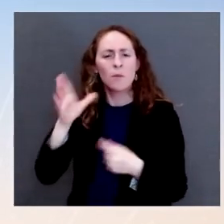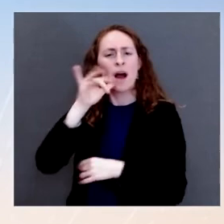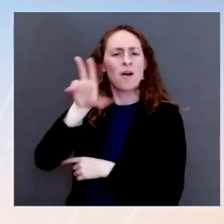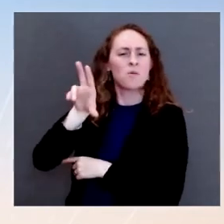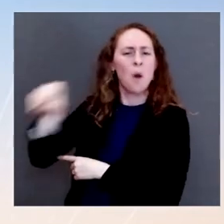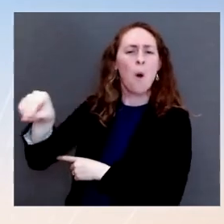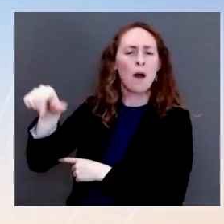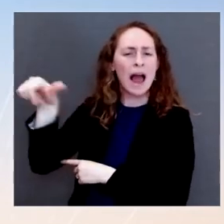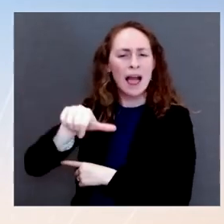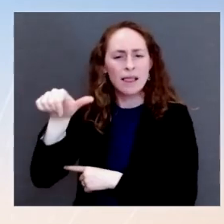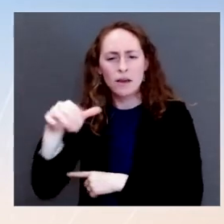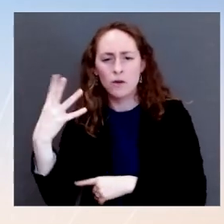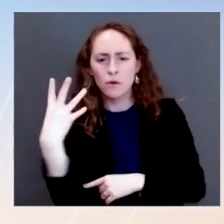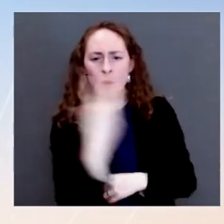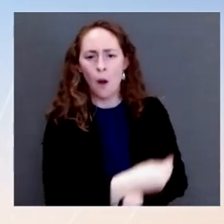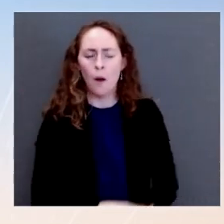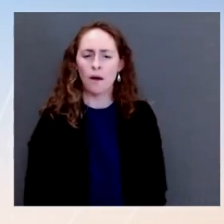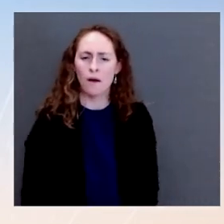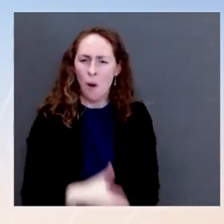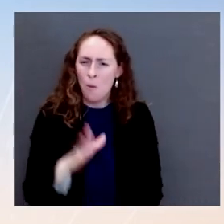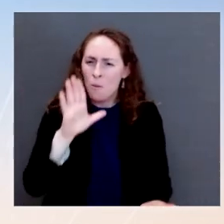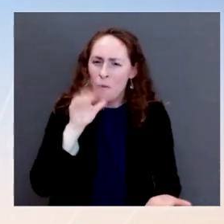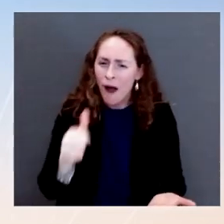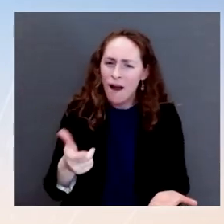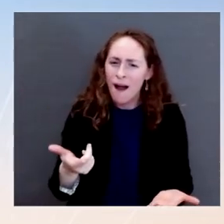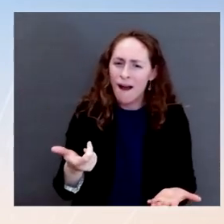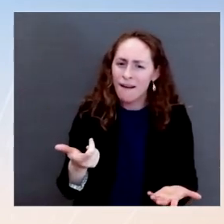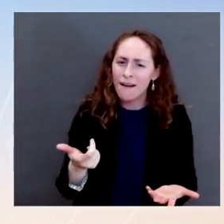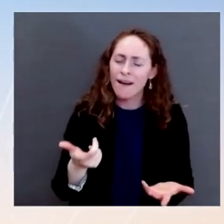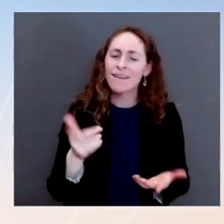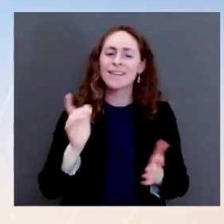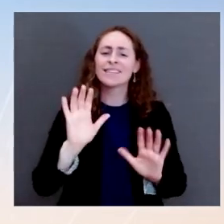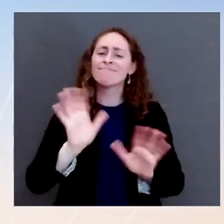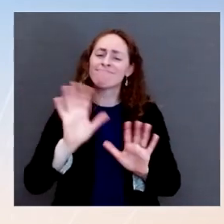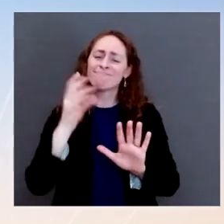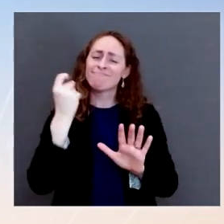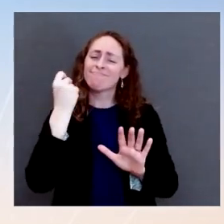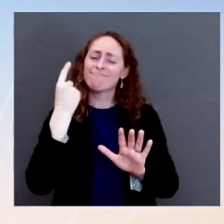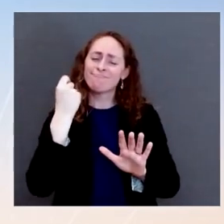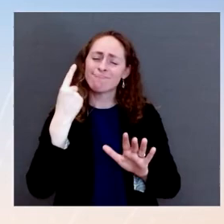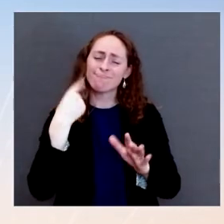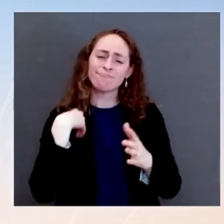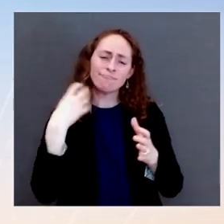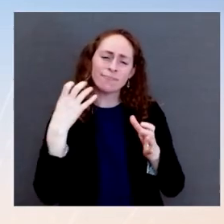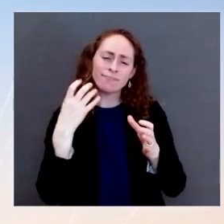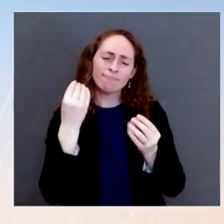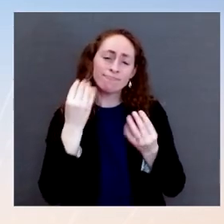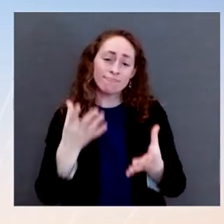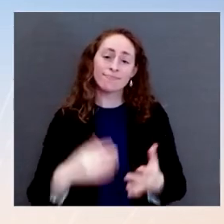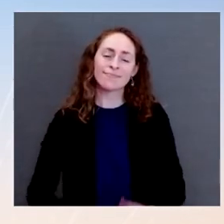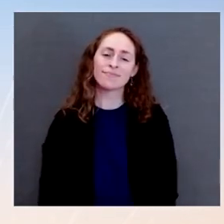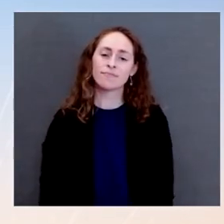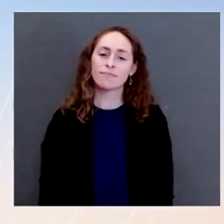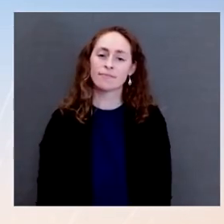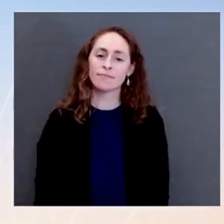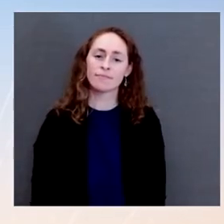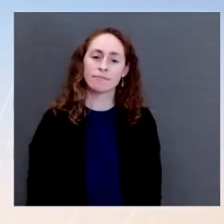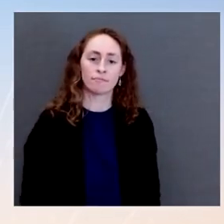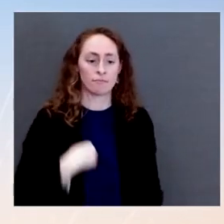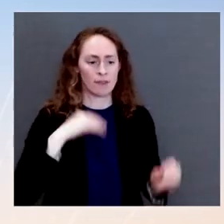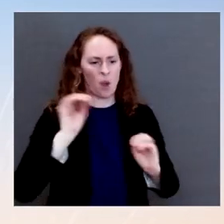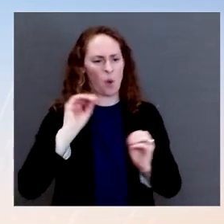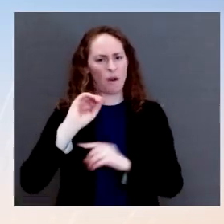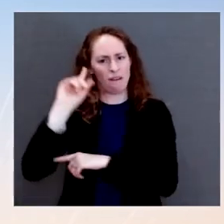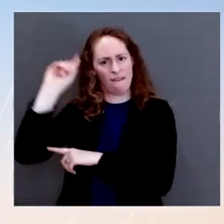games? Because not sending a U.S. delegation sends a clear message that we cannot conduct ourselves with business as usual, that we are not